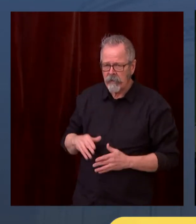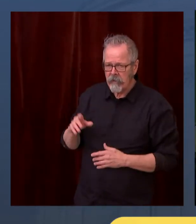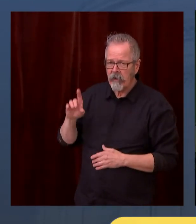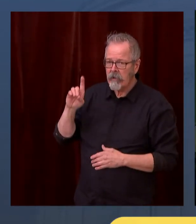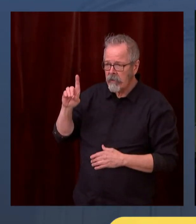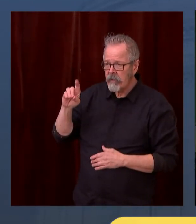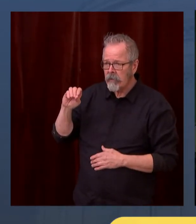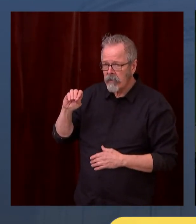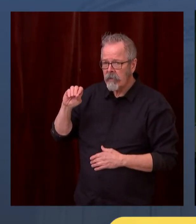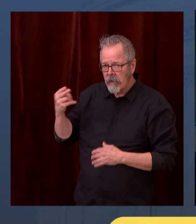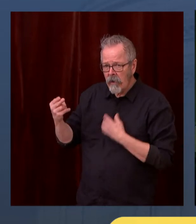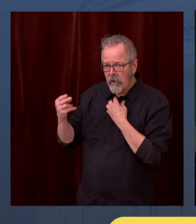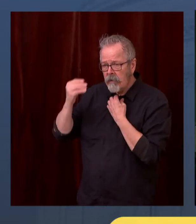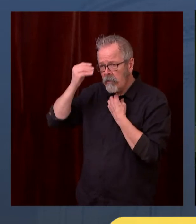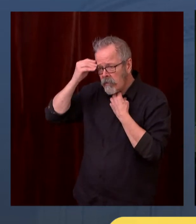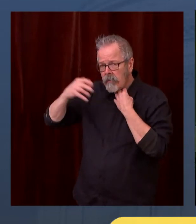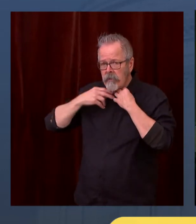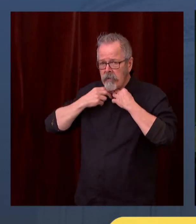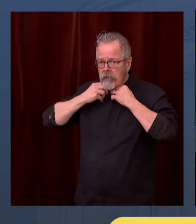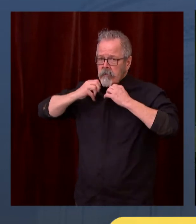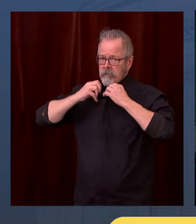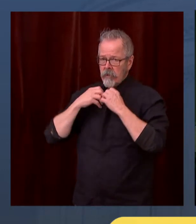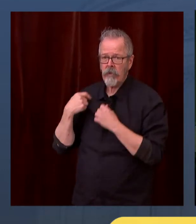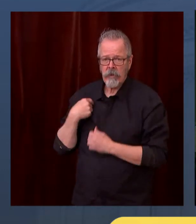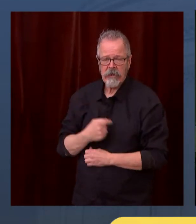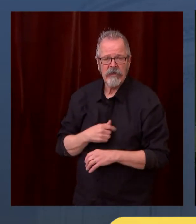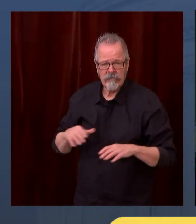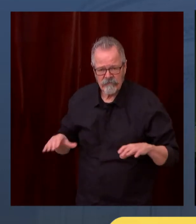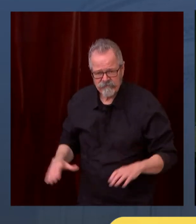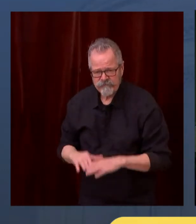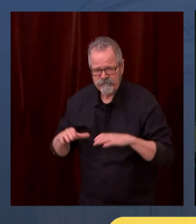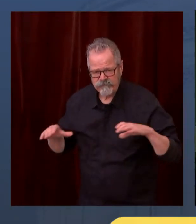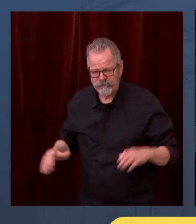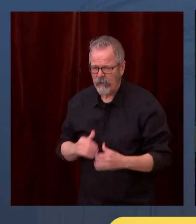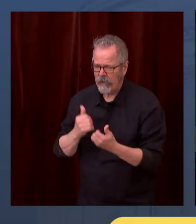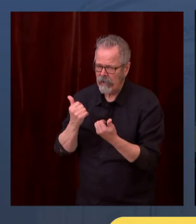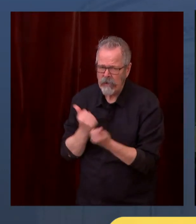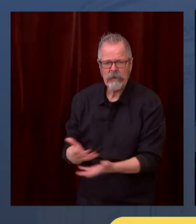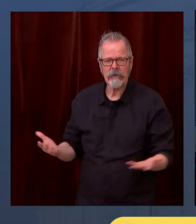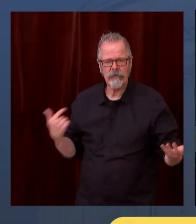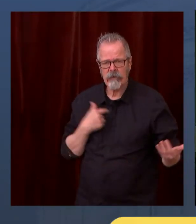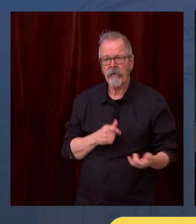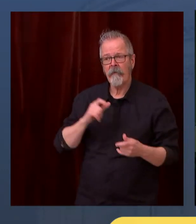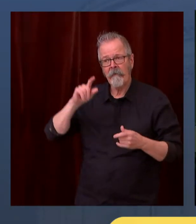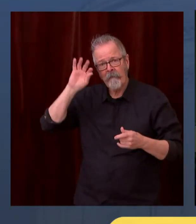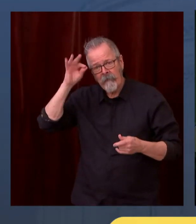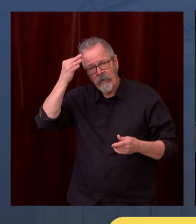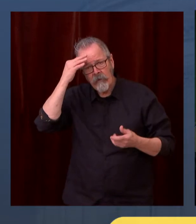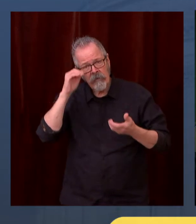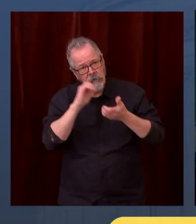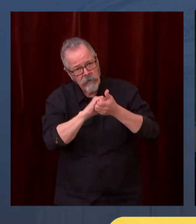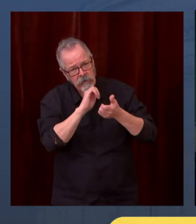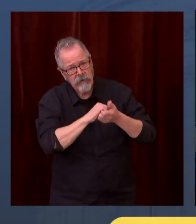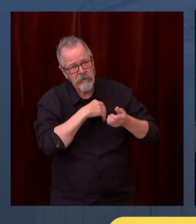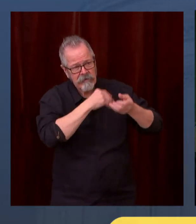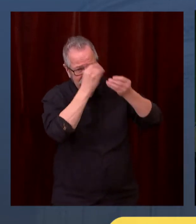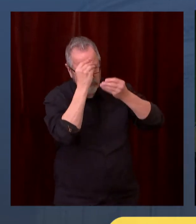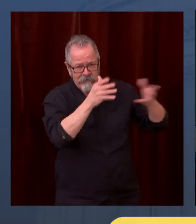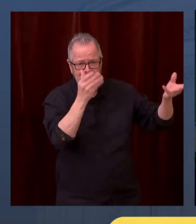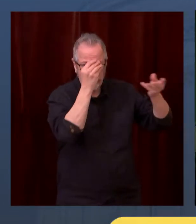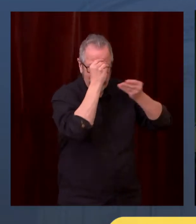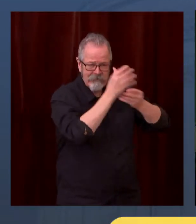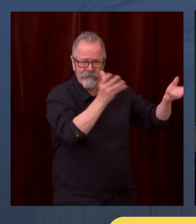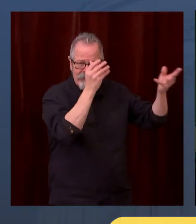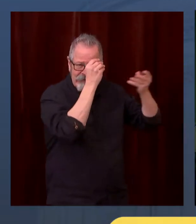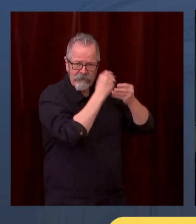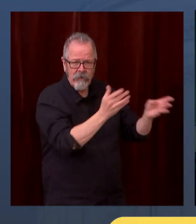we have been doing everything we can to have the discussions with our federal partners, and they are giving us